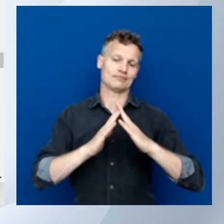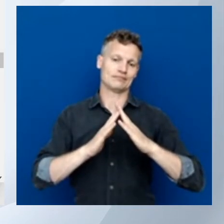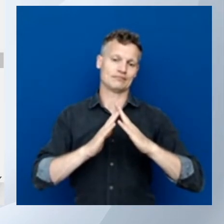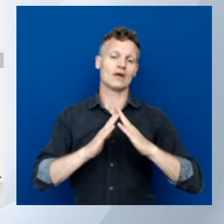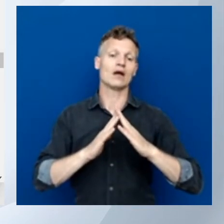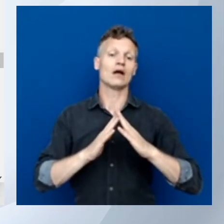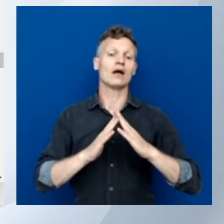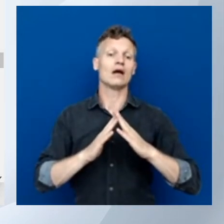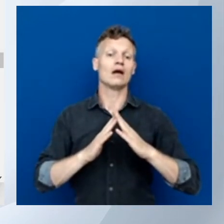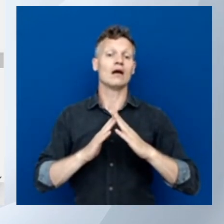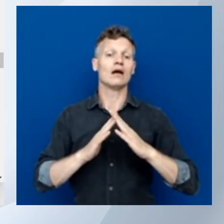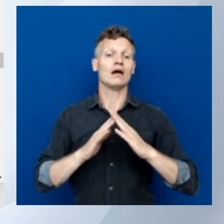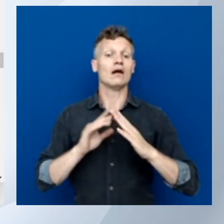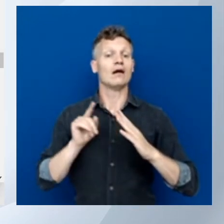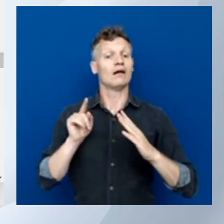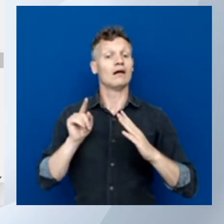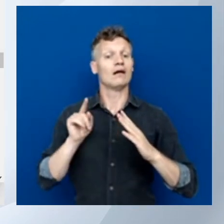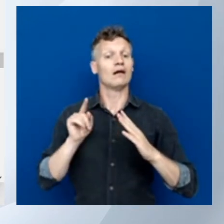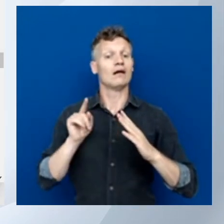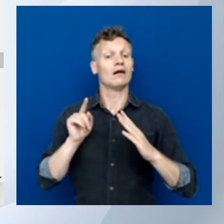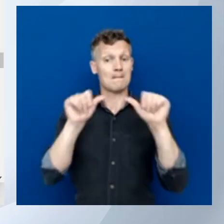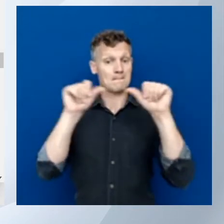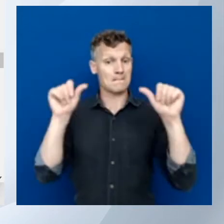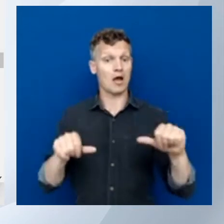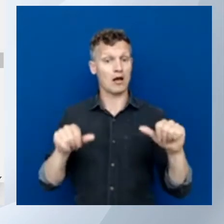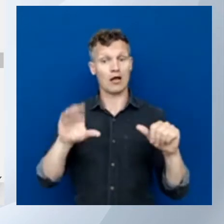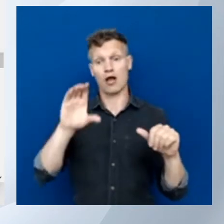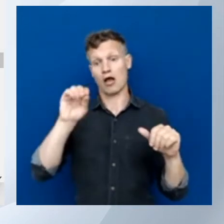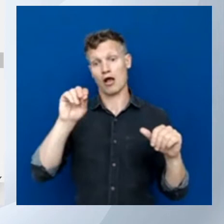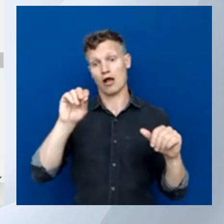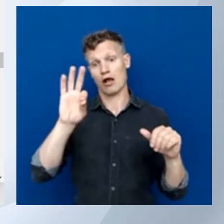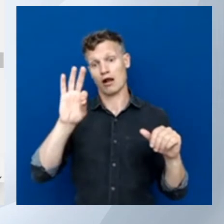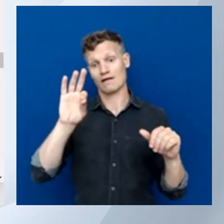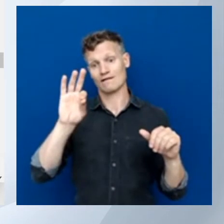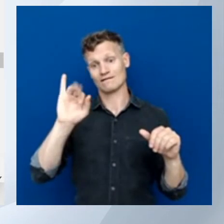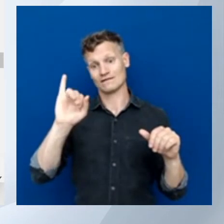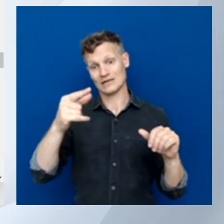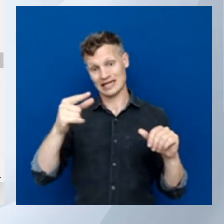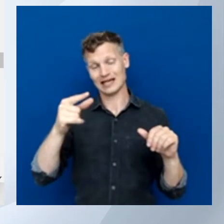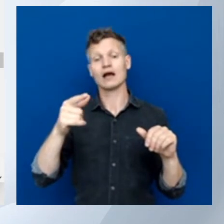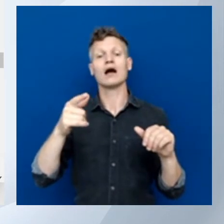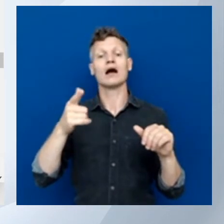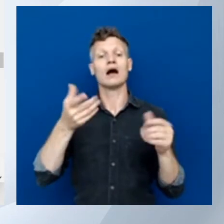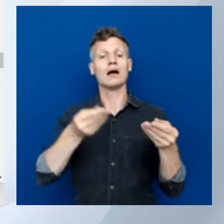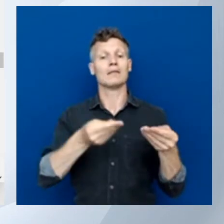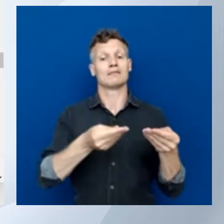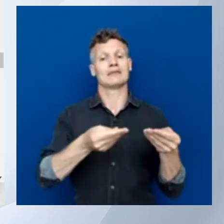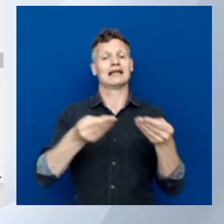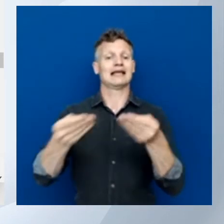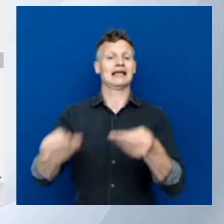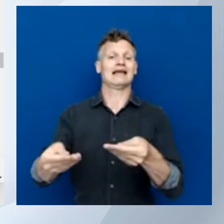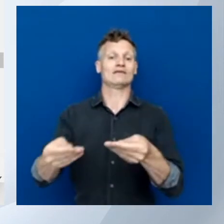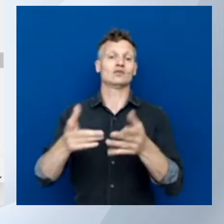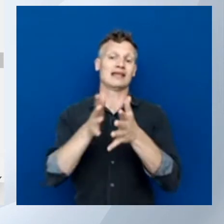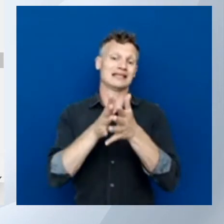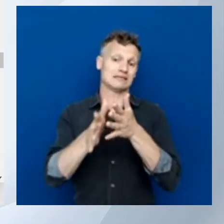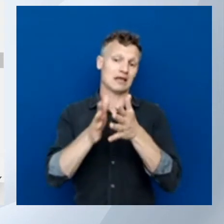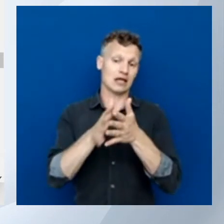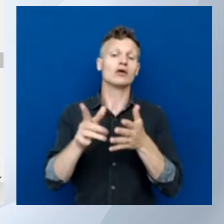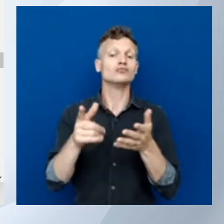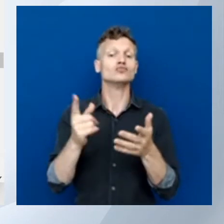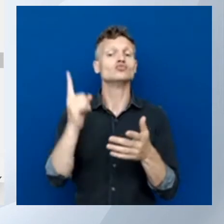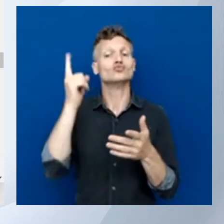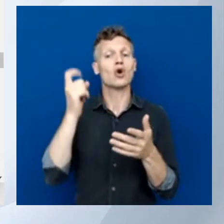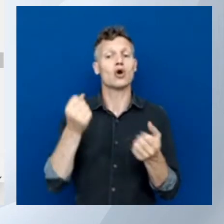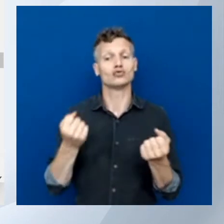then the model configuration is also passed to the explainer, and the training can start. The aim of this